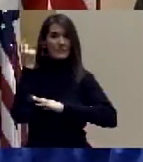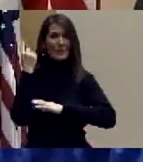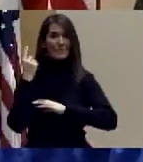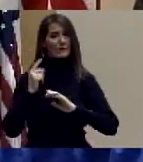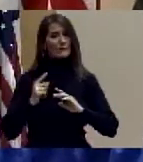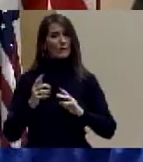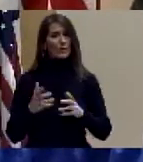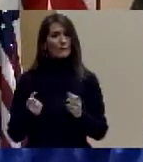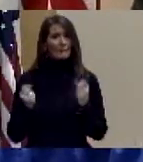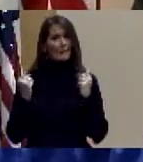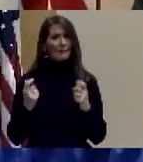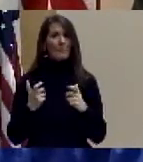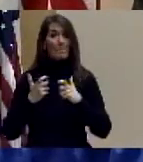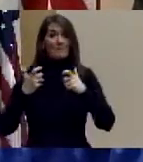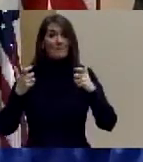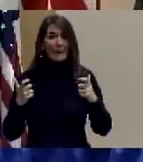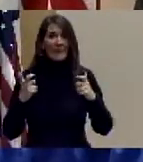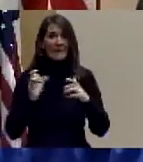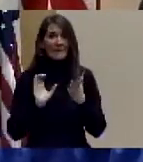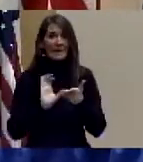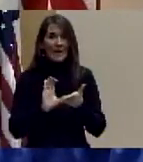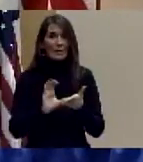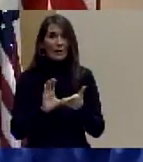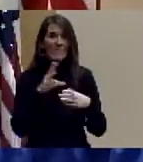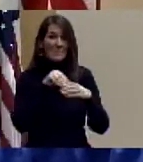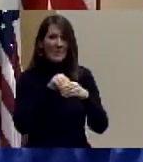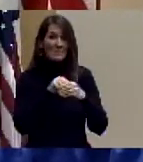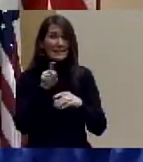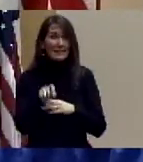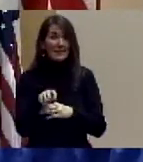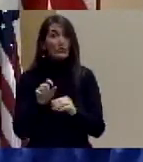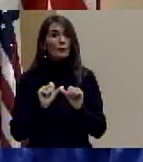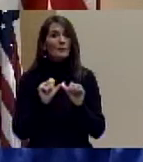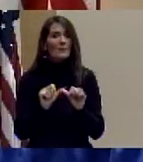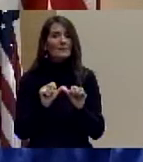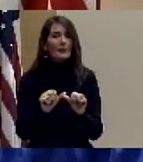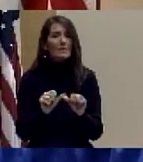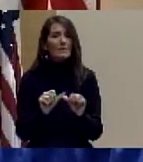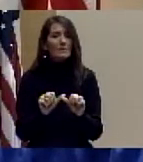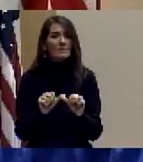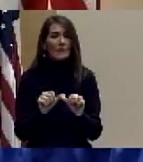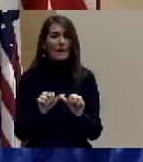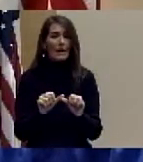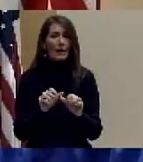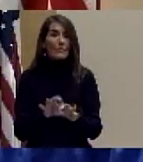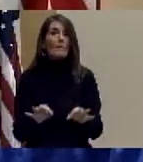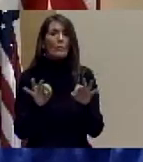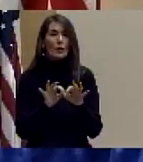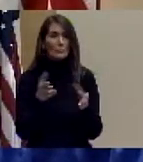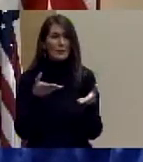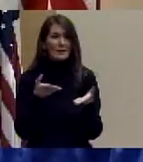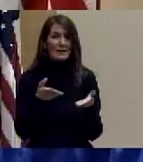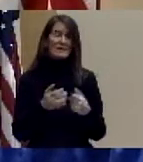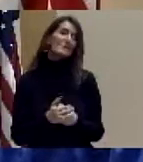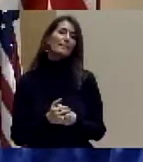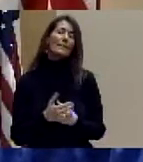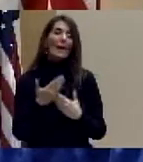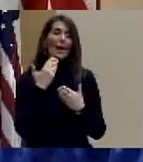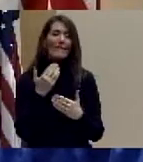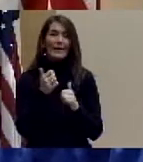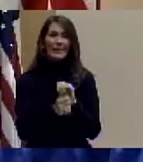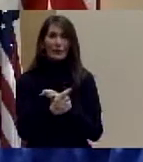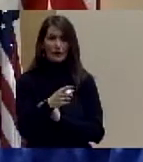the magnitude of the capital investment needed to maintain our essential services. I thank each of